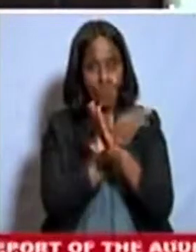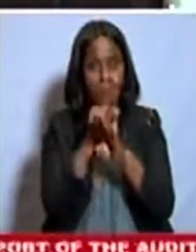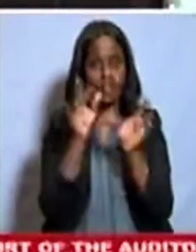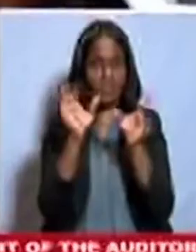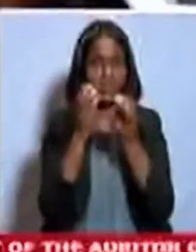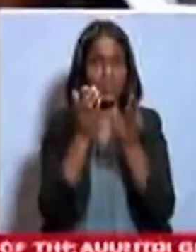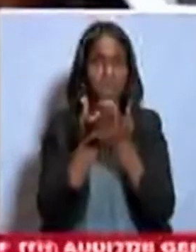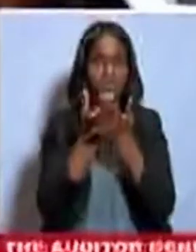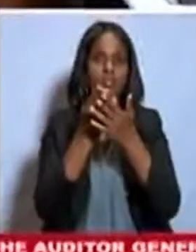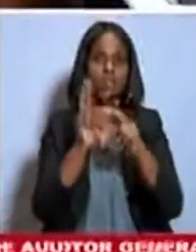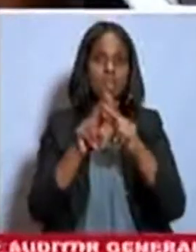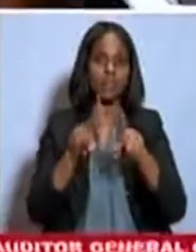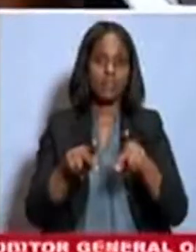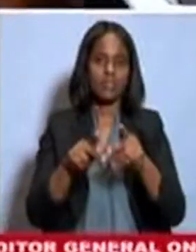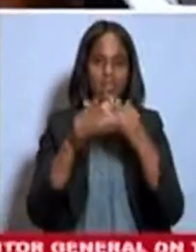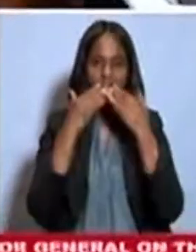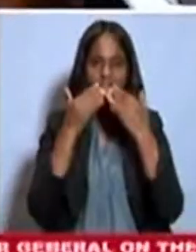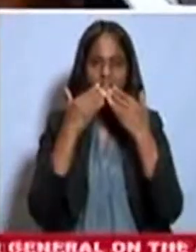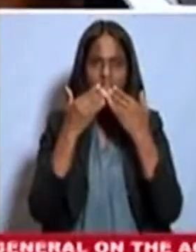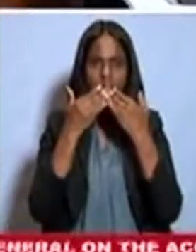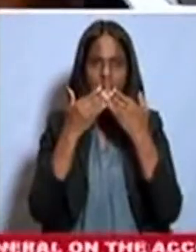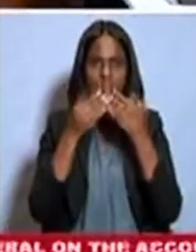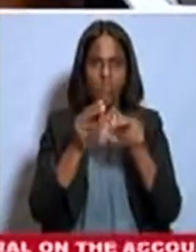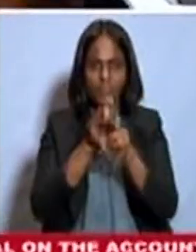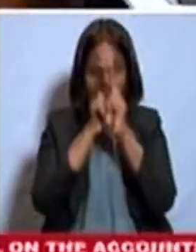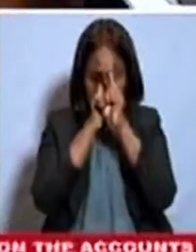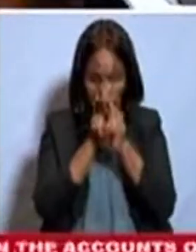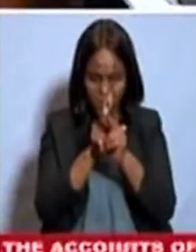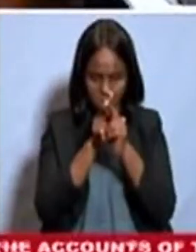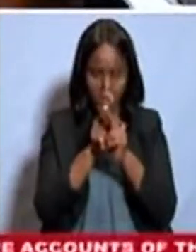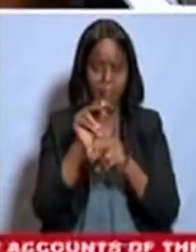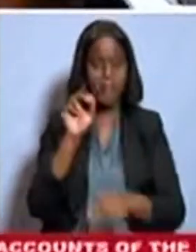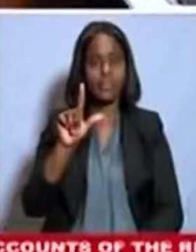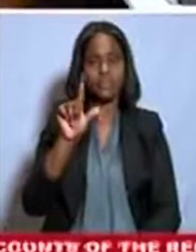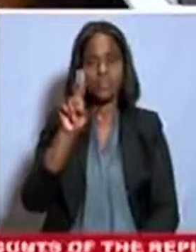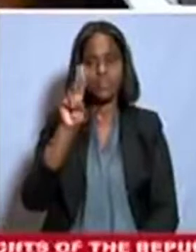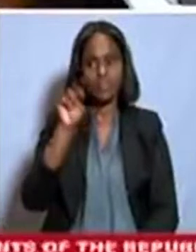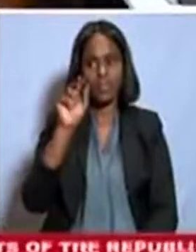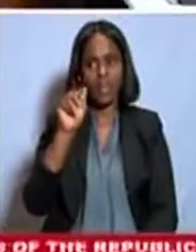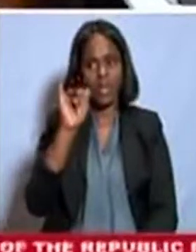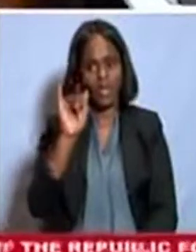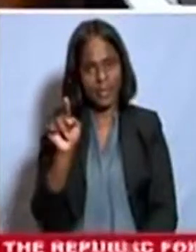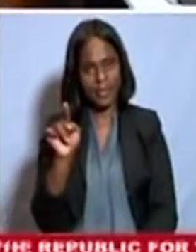Chair. Thank you. Honorable Lumai.